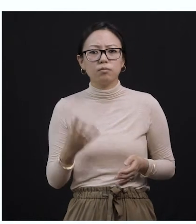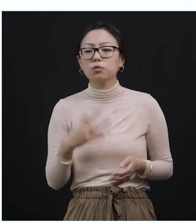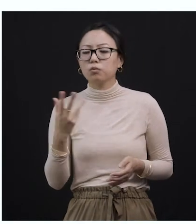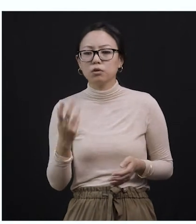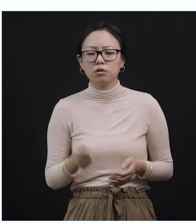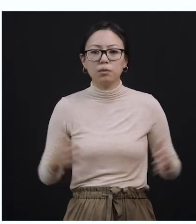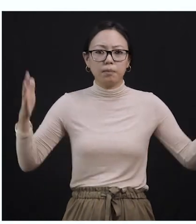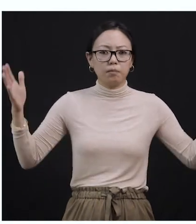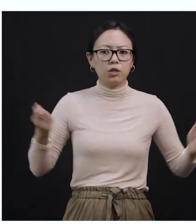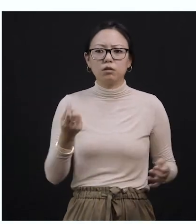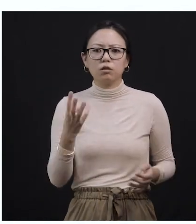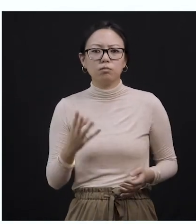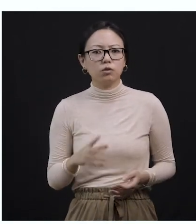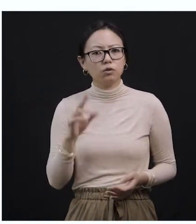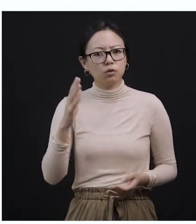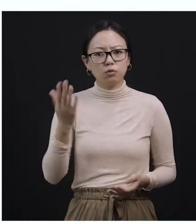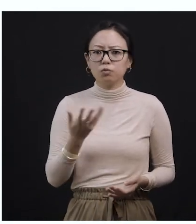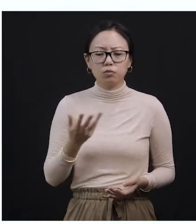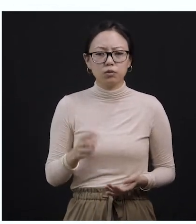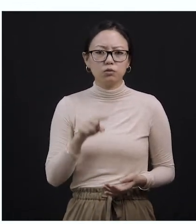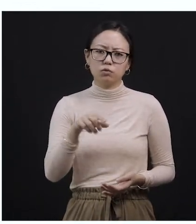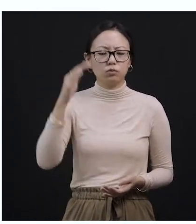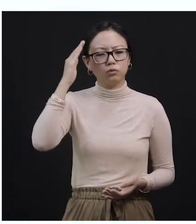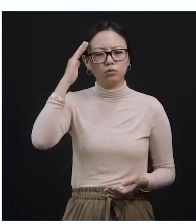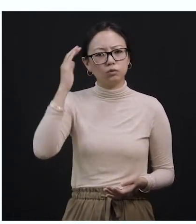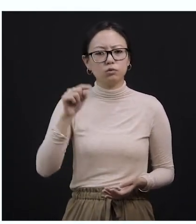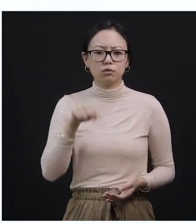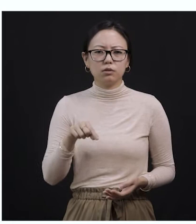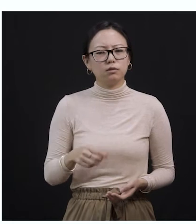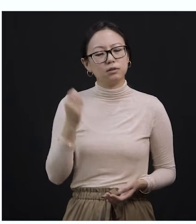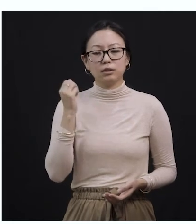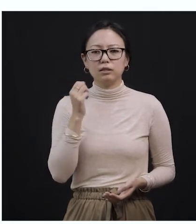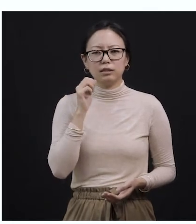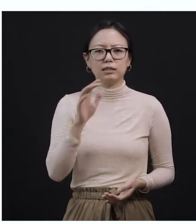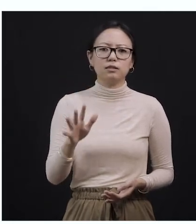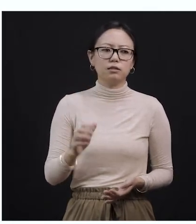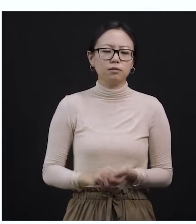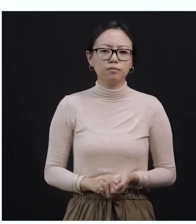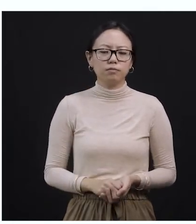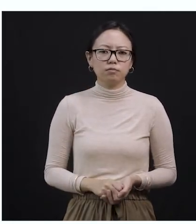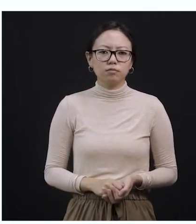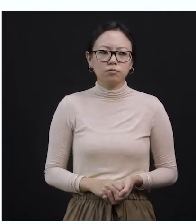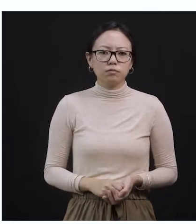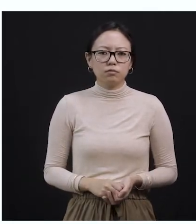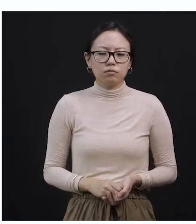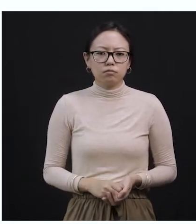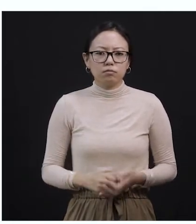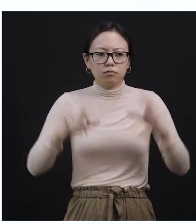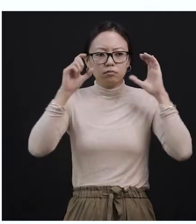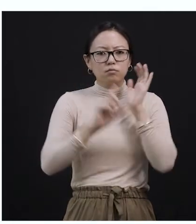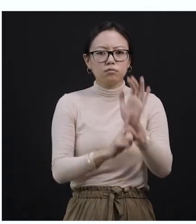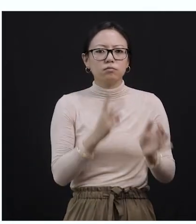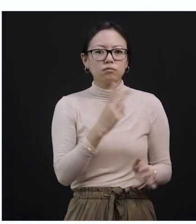easily. Okay? So let's look at ascending first. We have a boy here. Now this boy